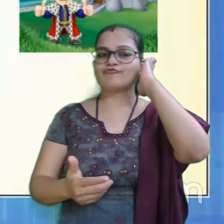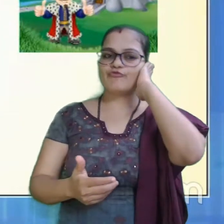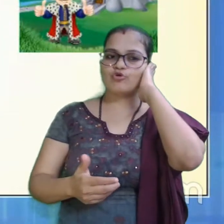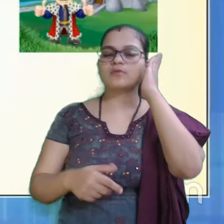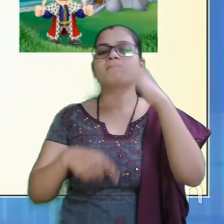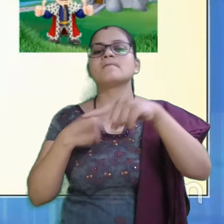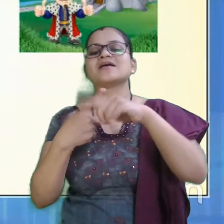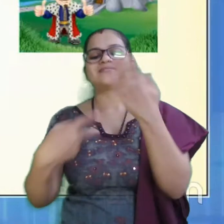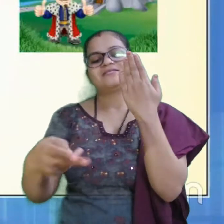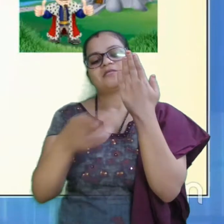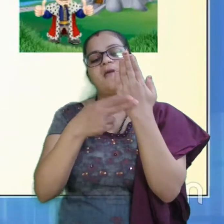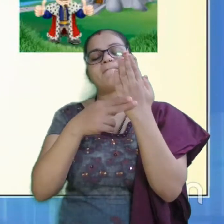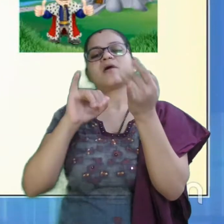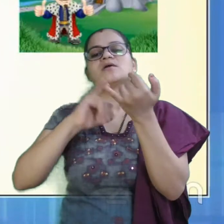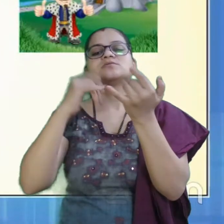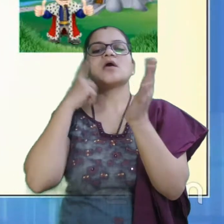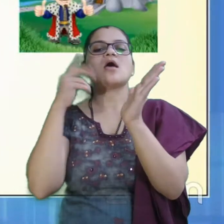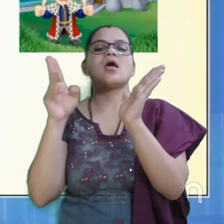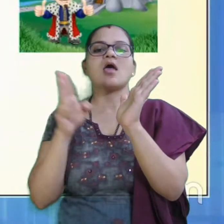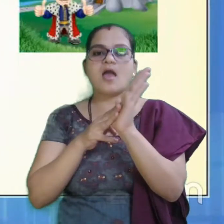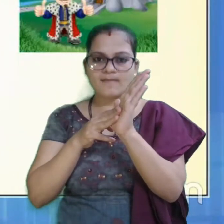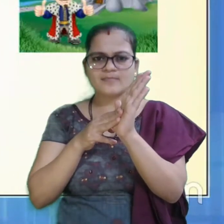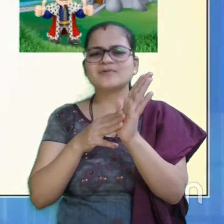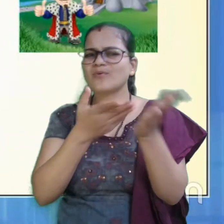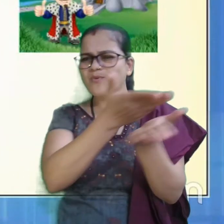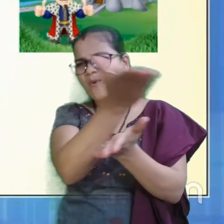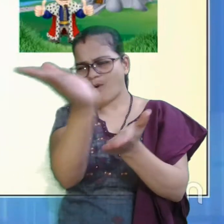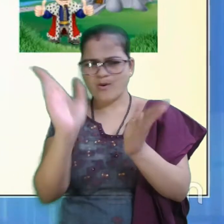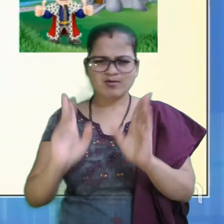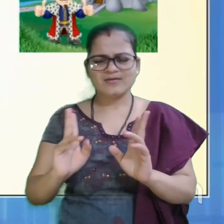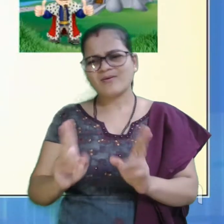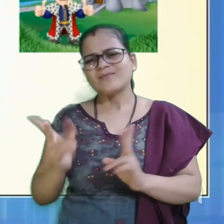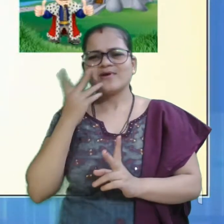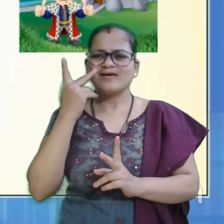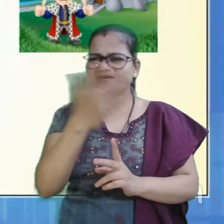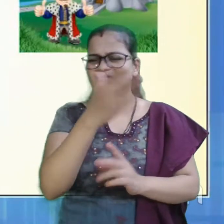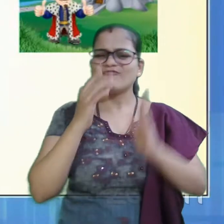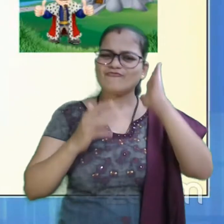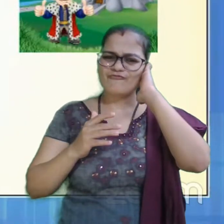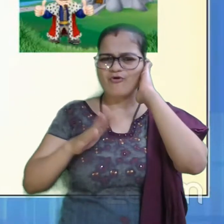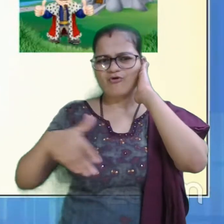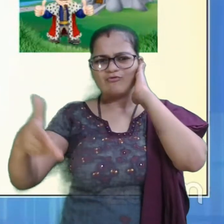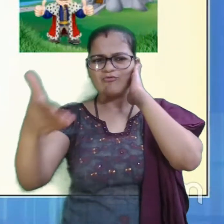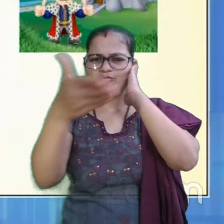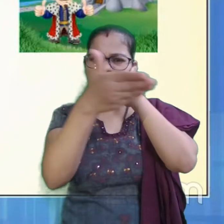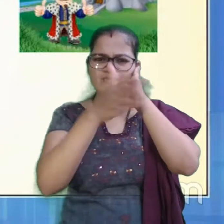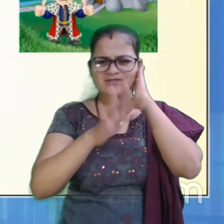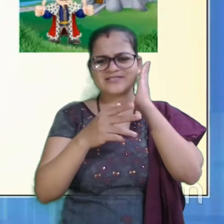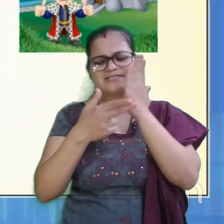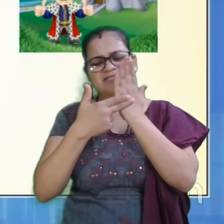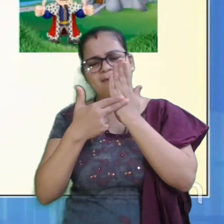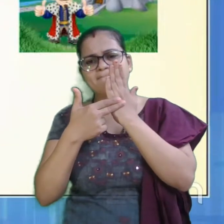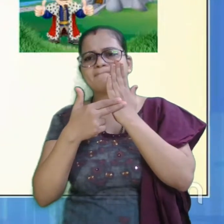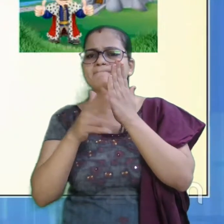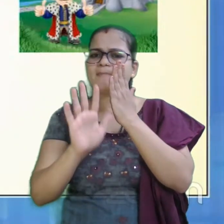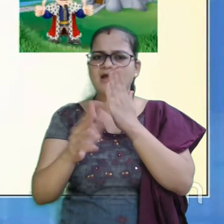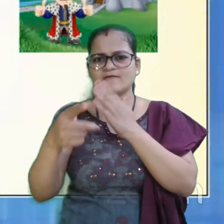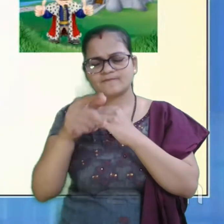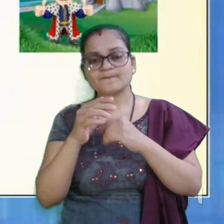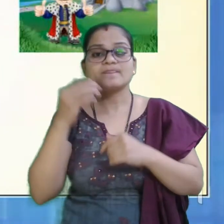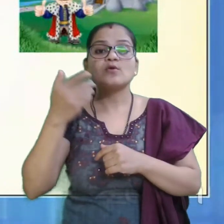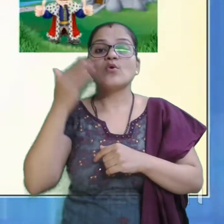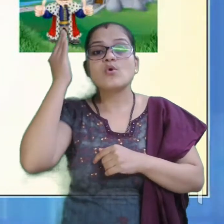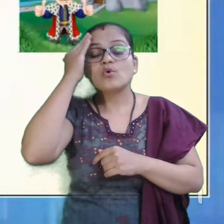is just like mobile and the SIM, and such a common thing to see. We all have got mobile phones and SIM